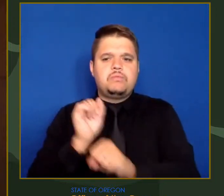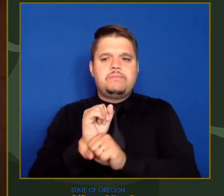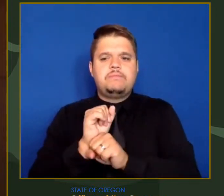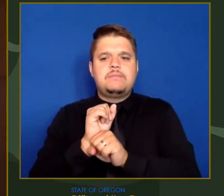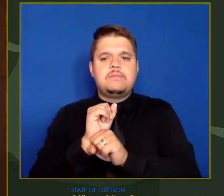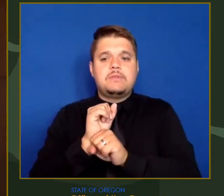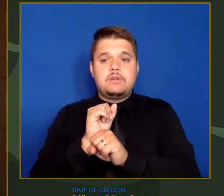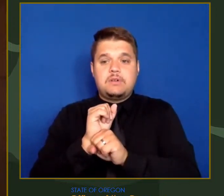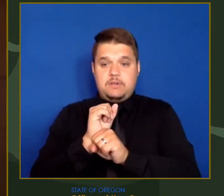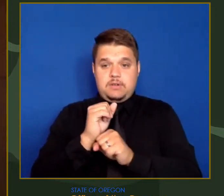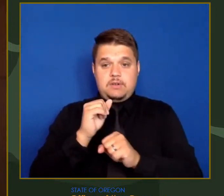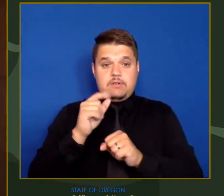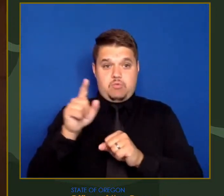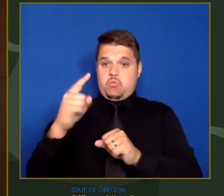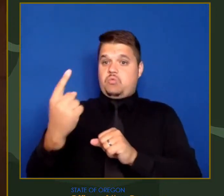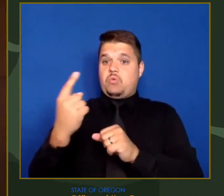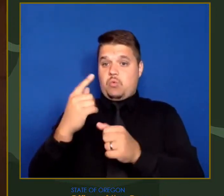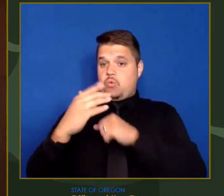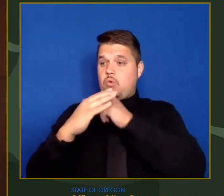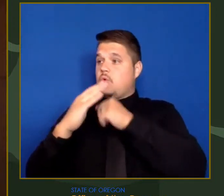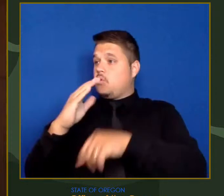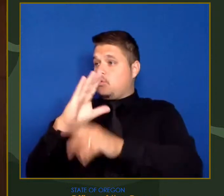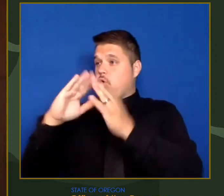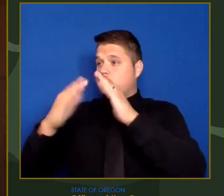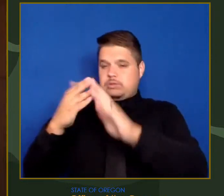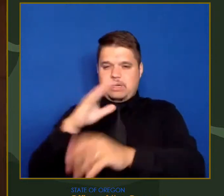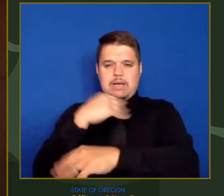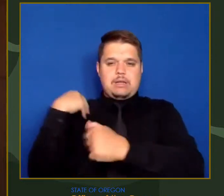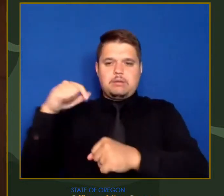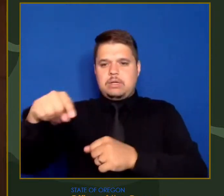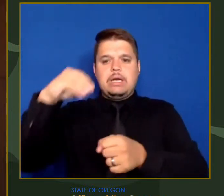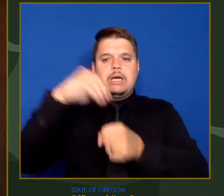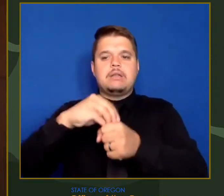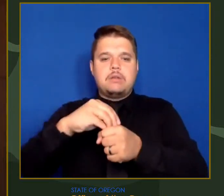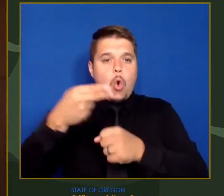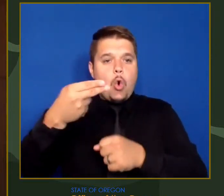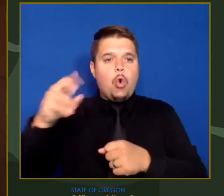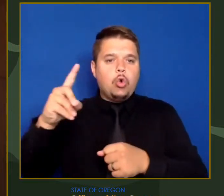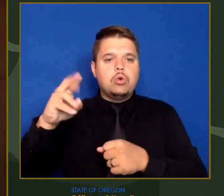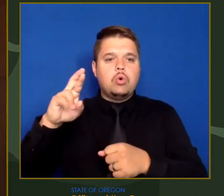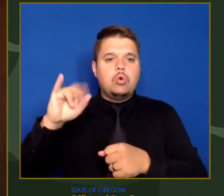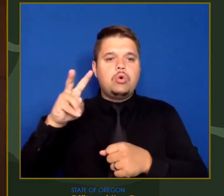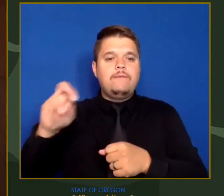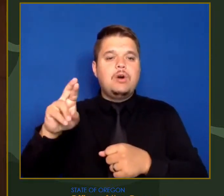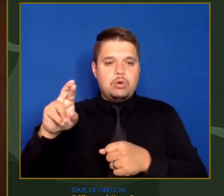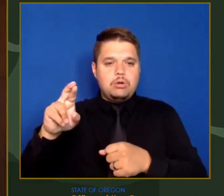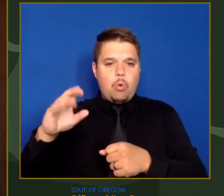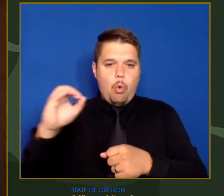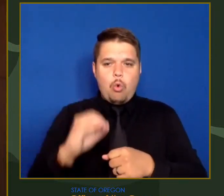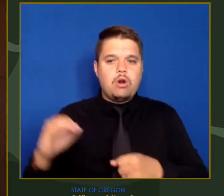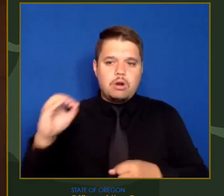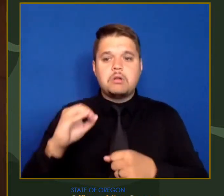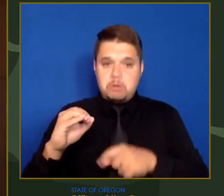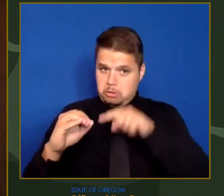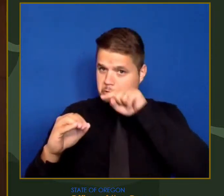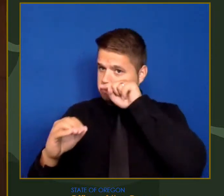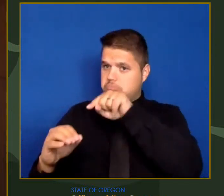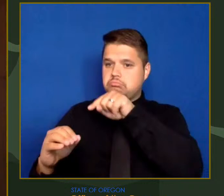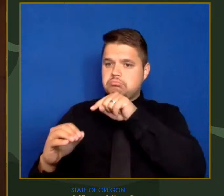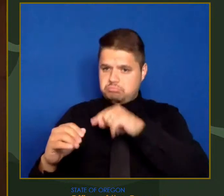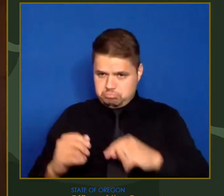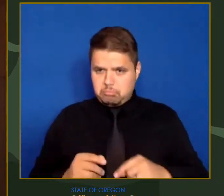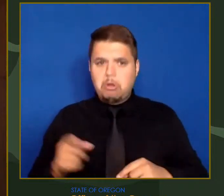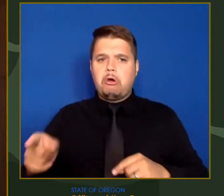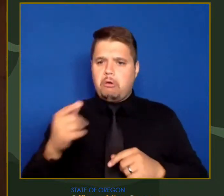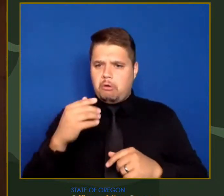Hood River. They have extraordinary efforts underway to reach people face-to-face in